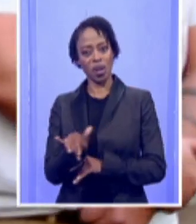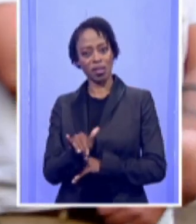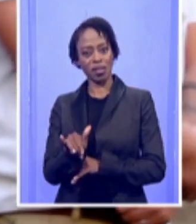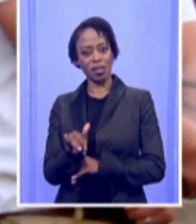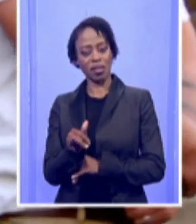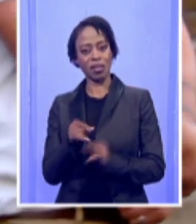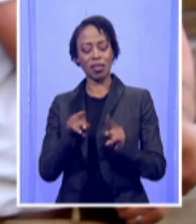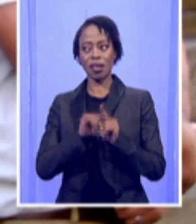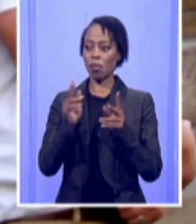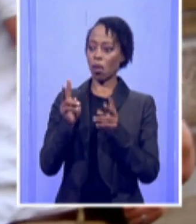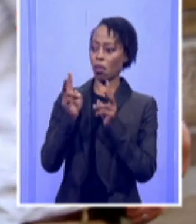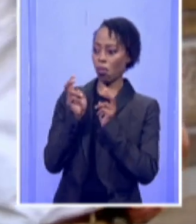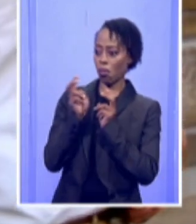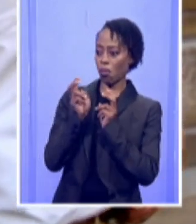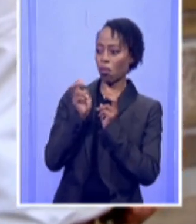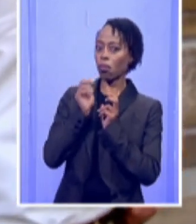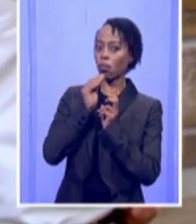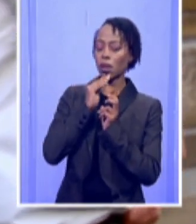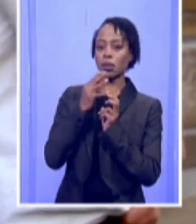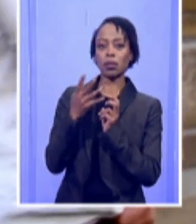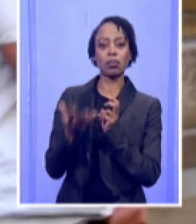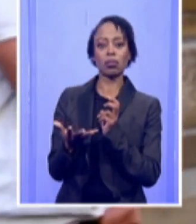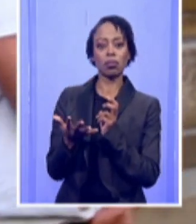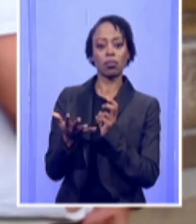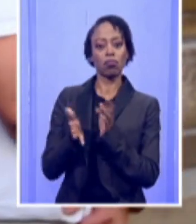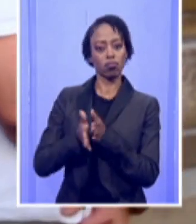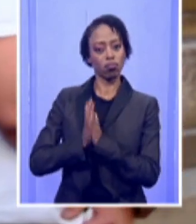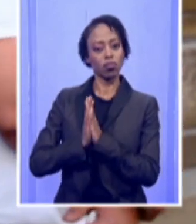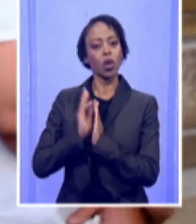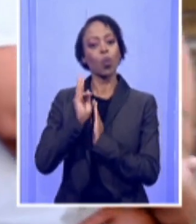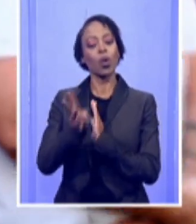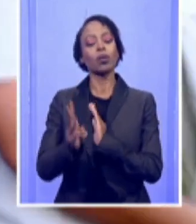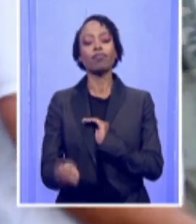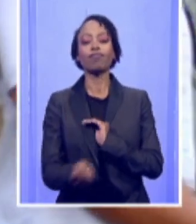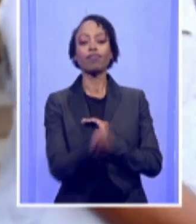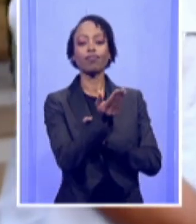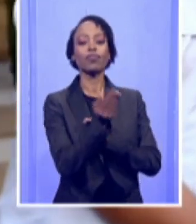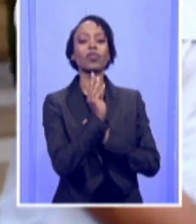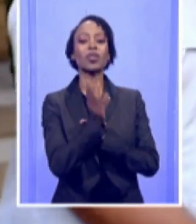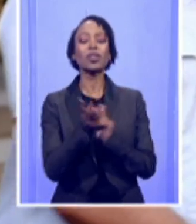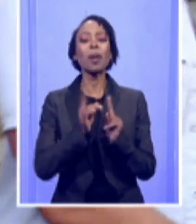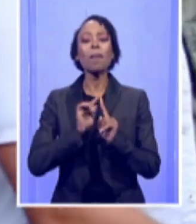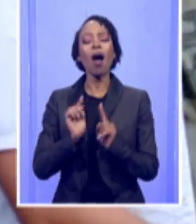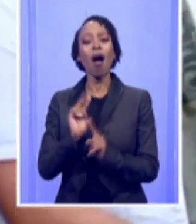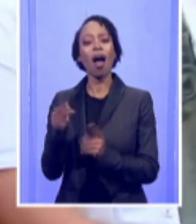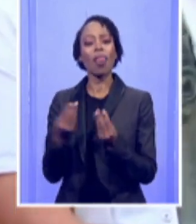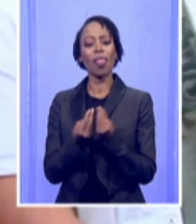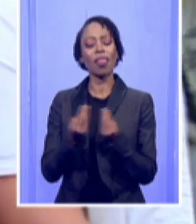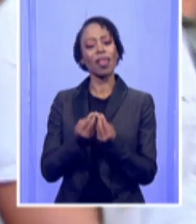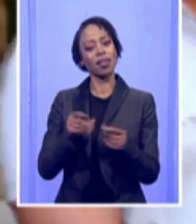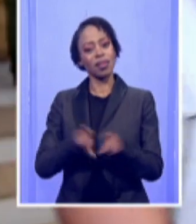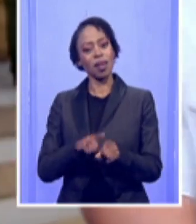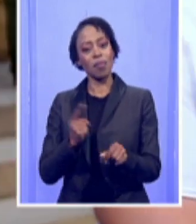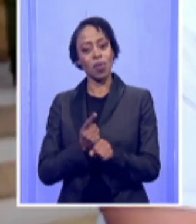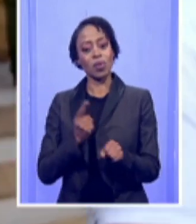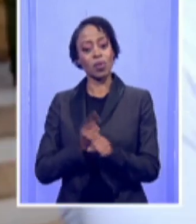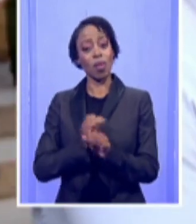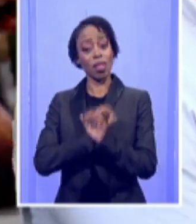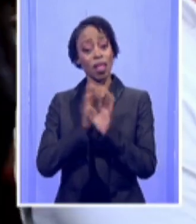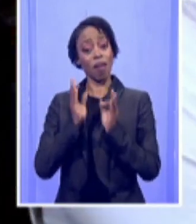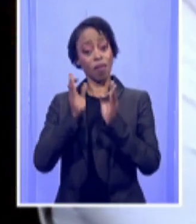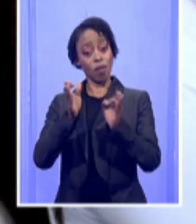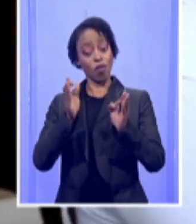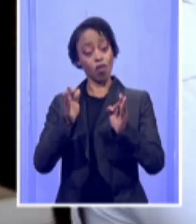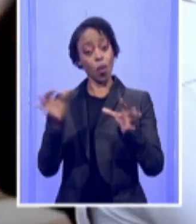is that we will appeal. We will file an appeal. But other than that, it's very clear to us that if we want to have a future as a